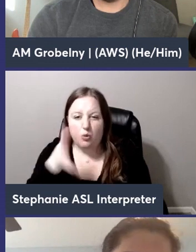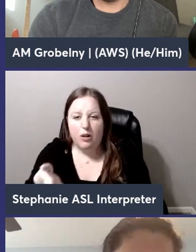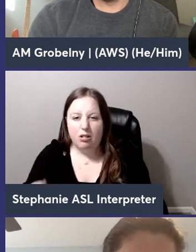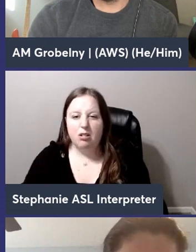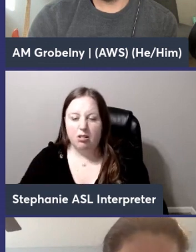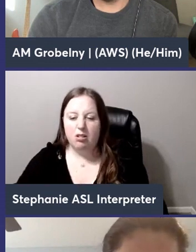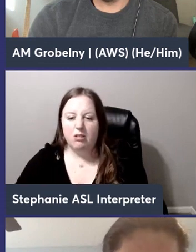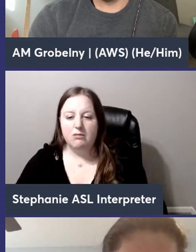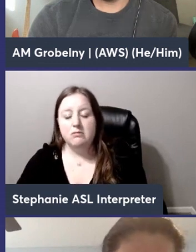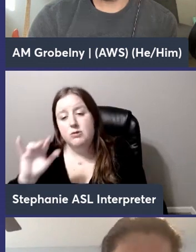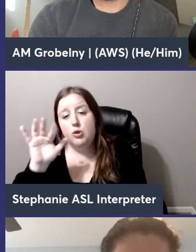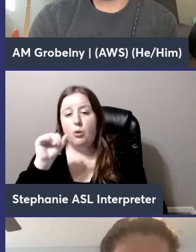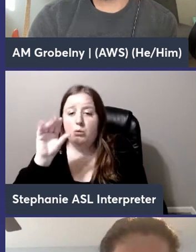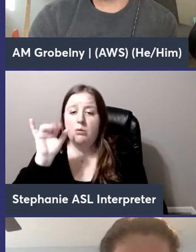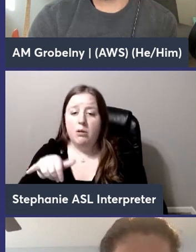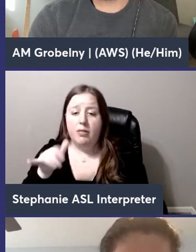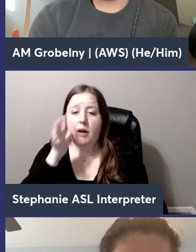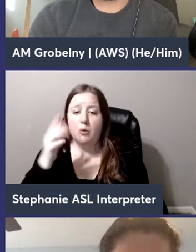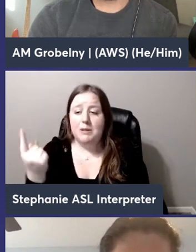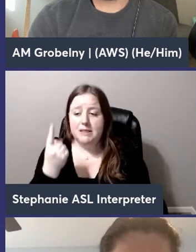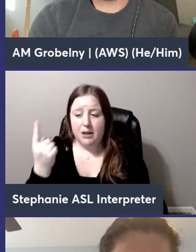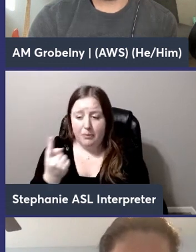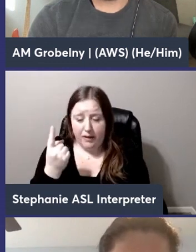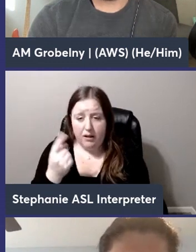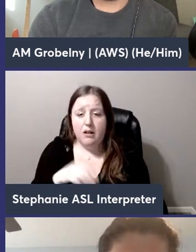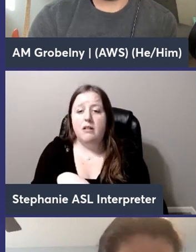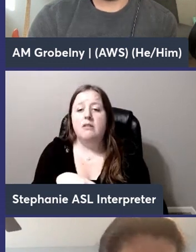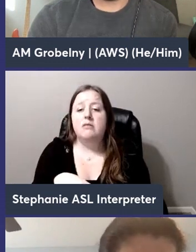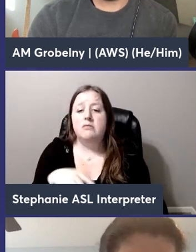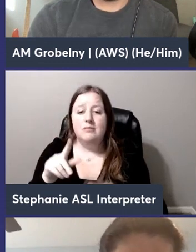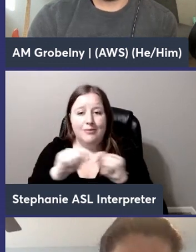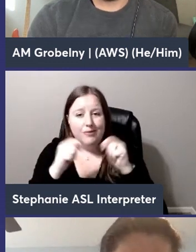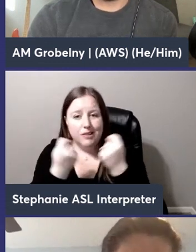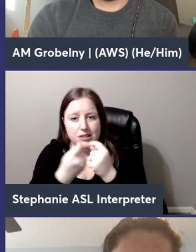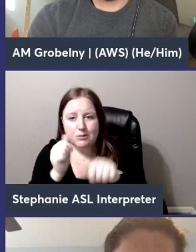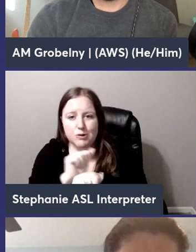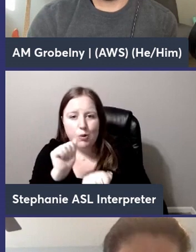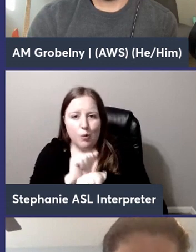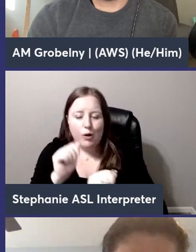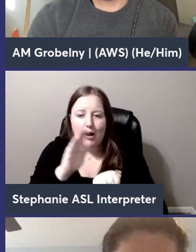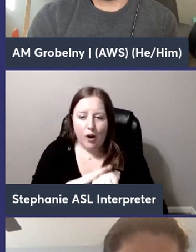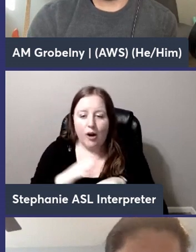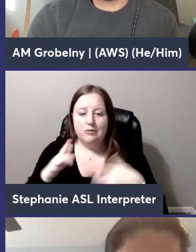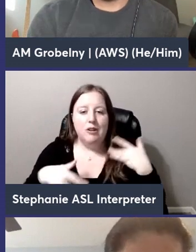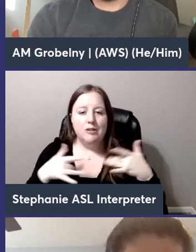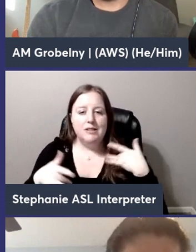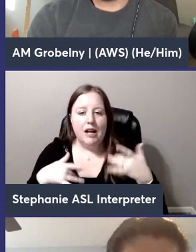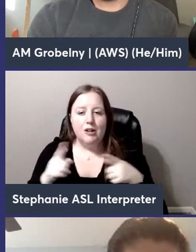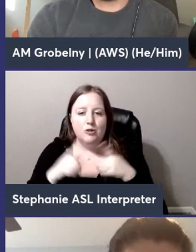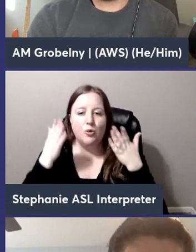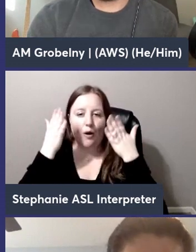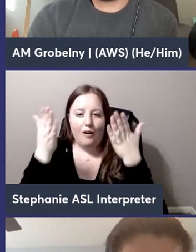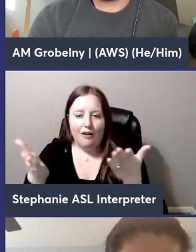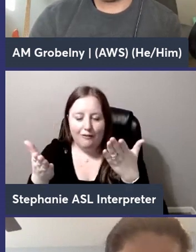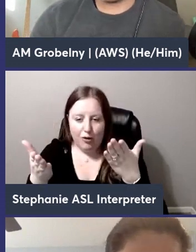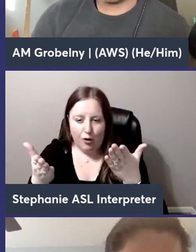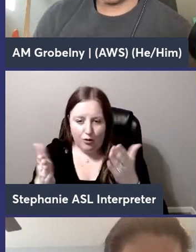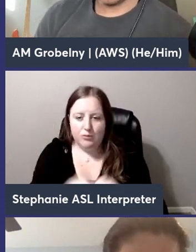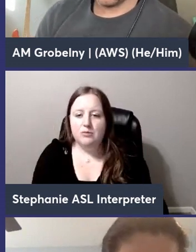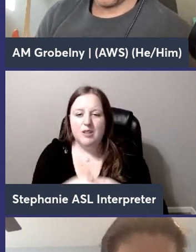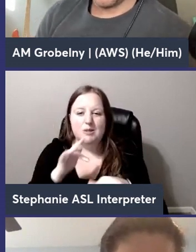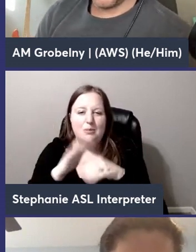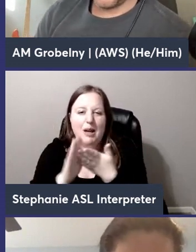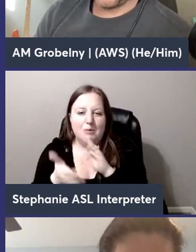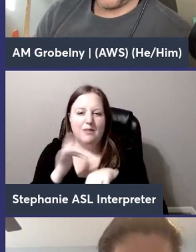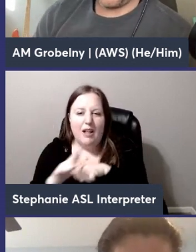So that's going to be something that, the team's working on, and we're excited to offer it as and when it's available.